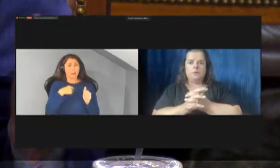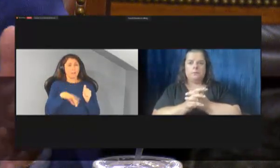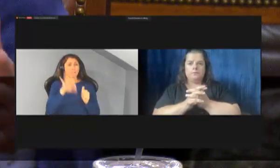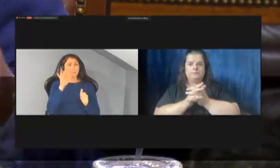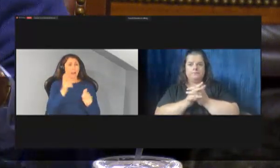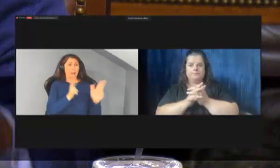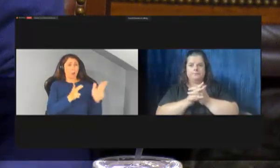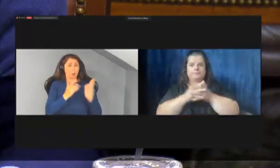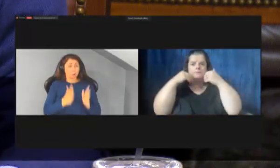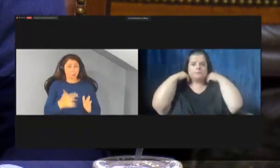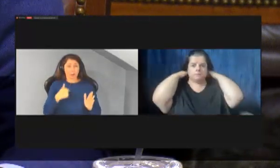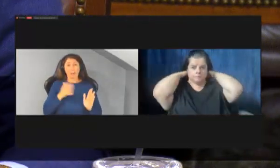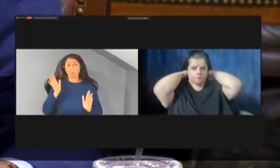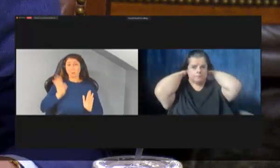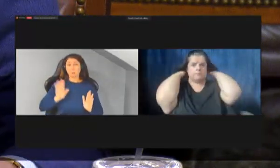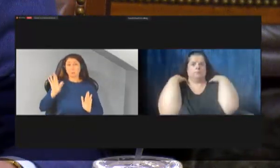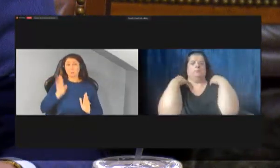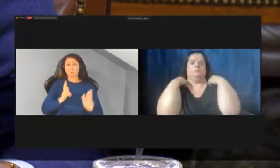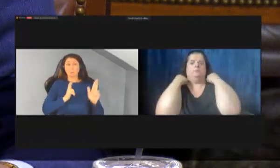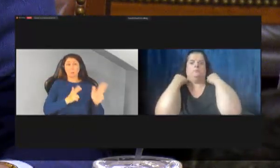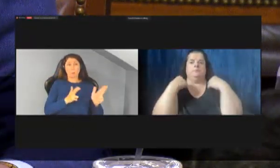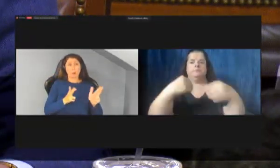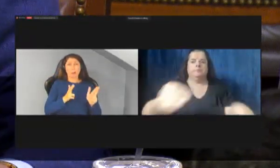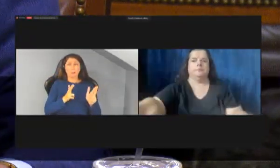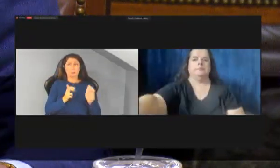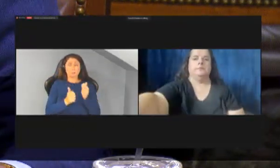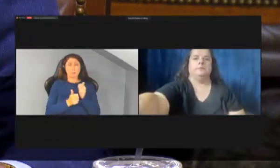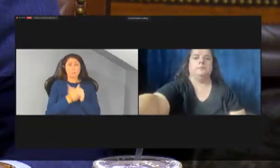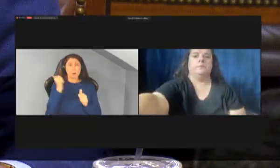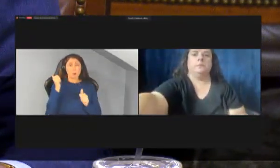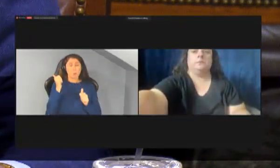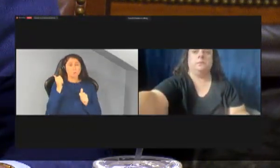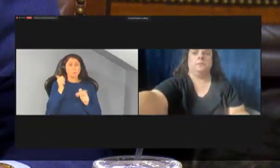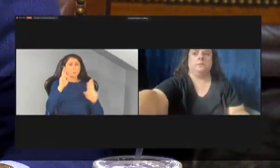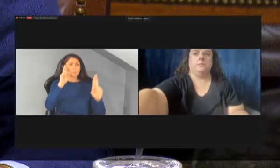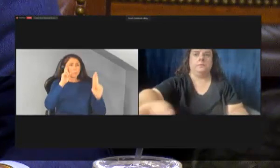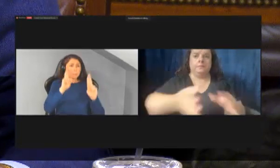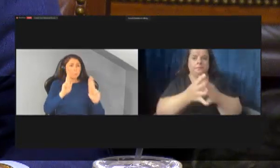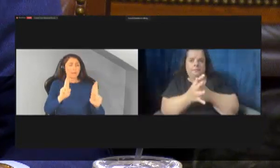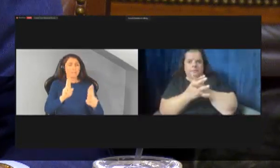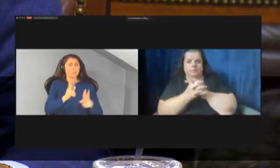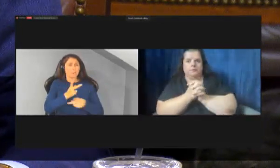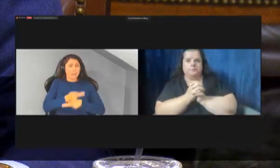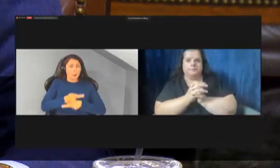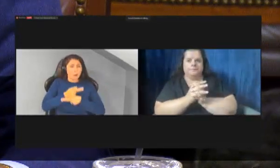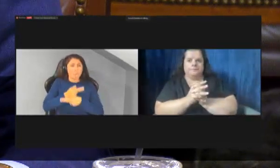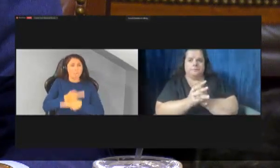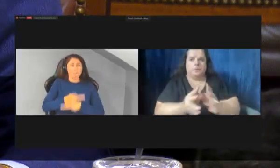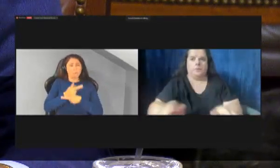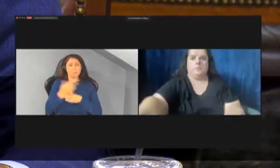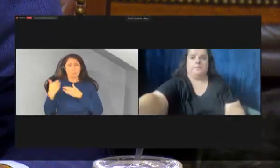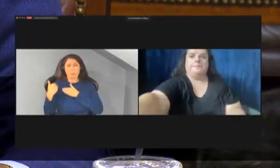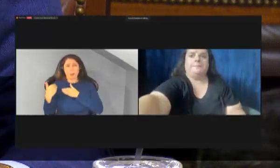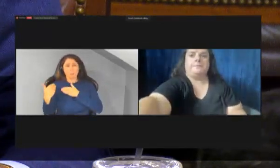I used to hunt, are some of the most respectful, careful, responsible